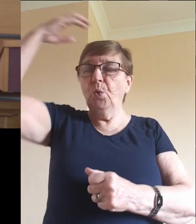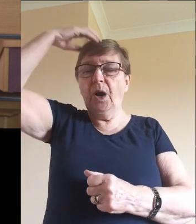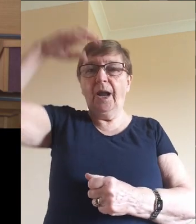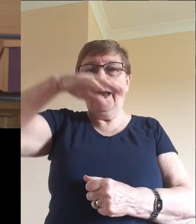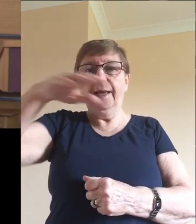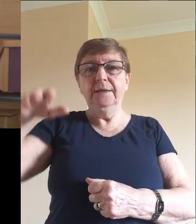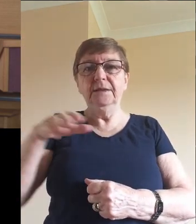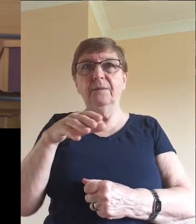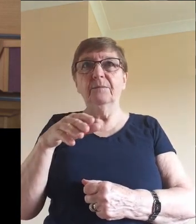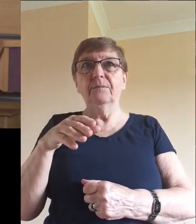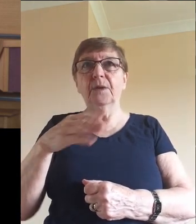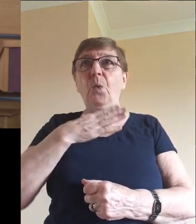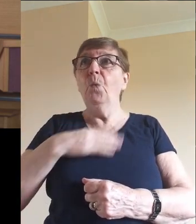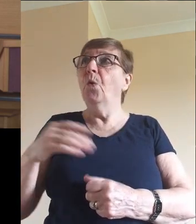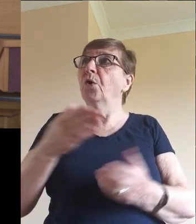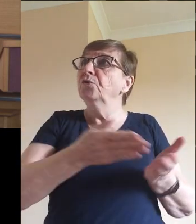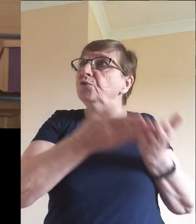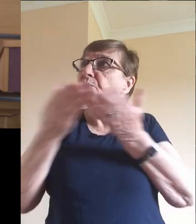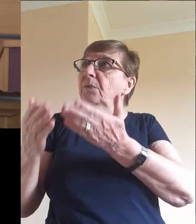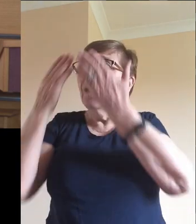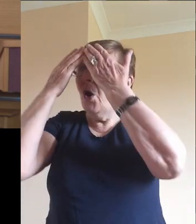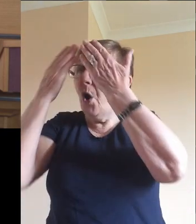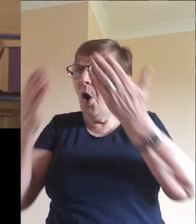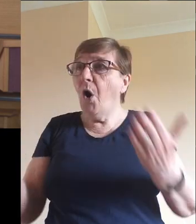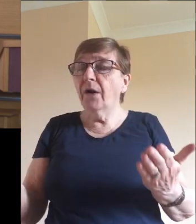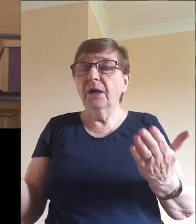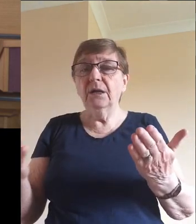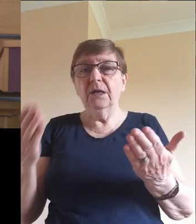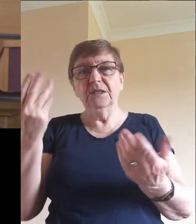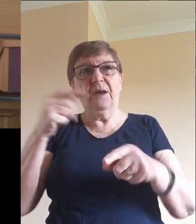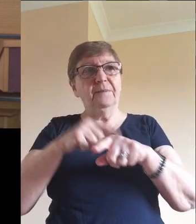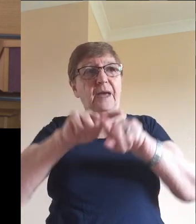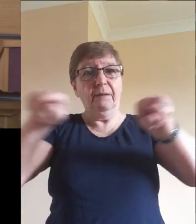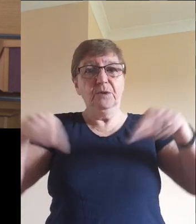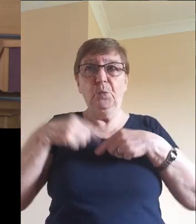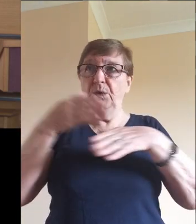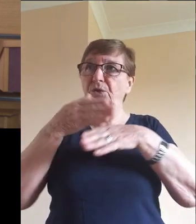We want to bring you honor, but so often we do the opposite.